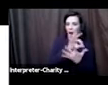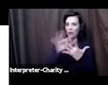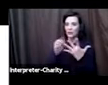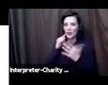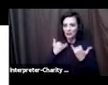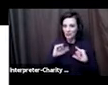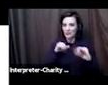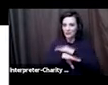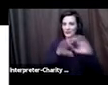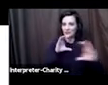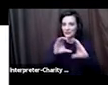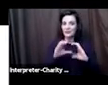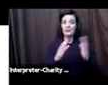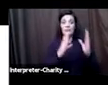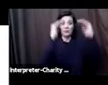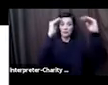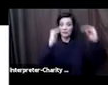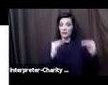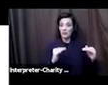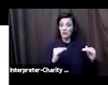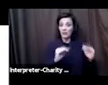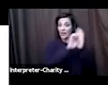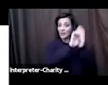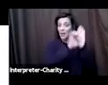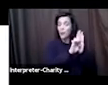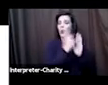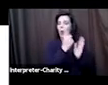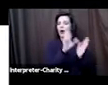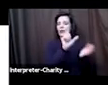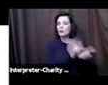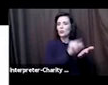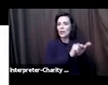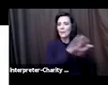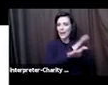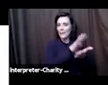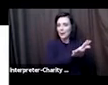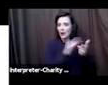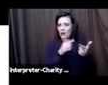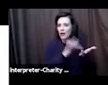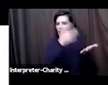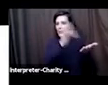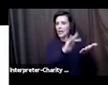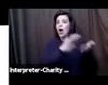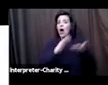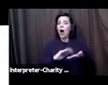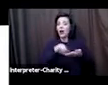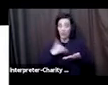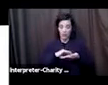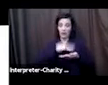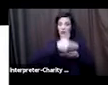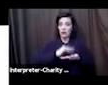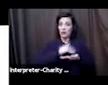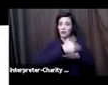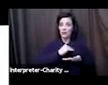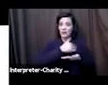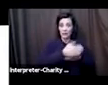couple examples of some core boards. One's just a printed laminated piece of paper. The other one is a flip book. So there's lots